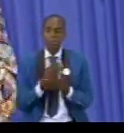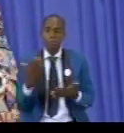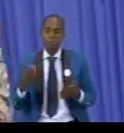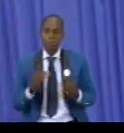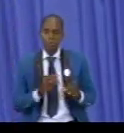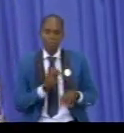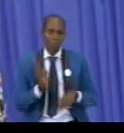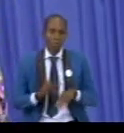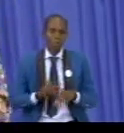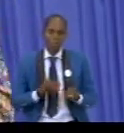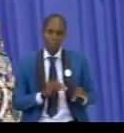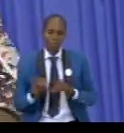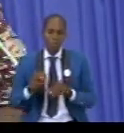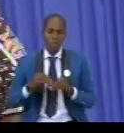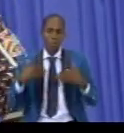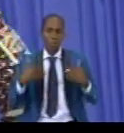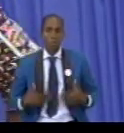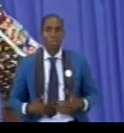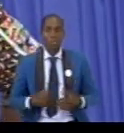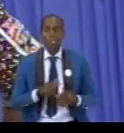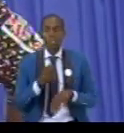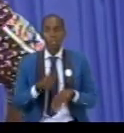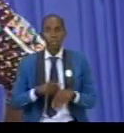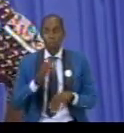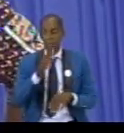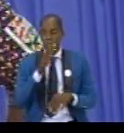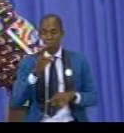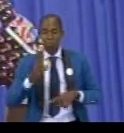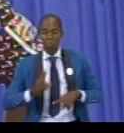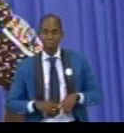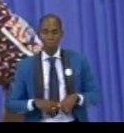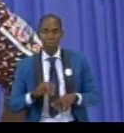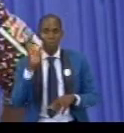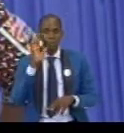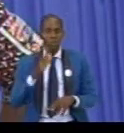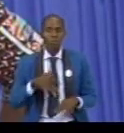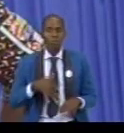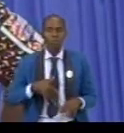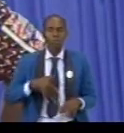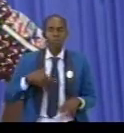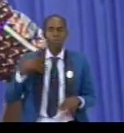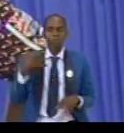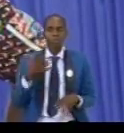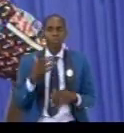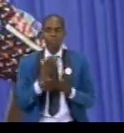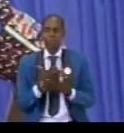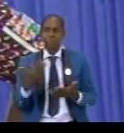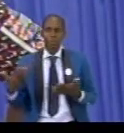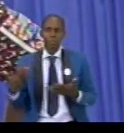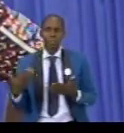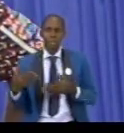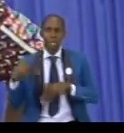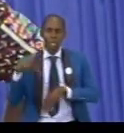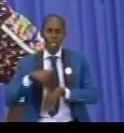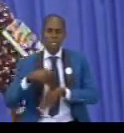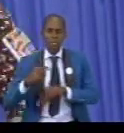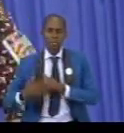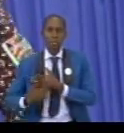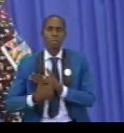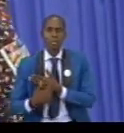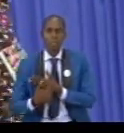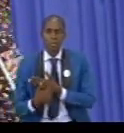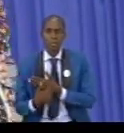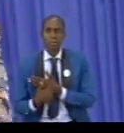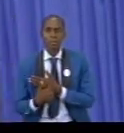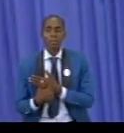when I sit down, I'll be feeling the breathing of that object at my buttock here. So